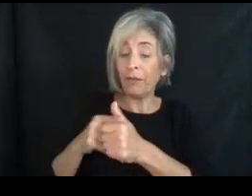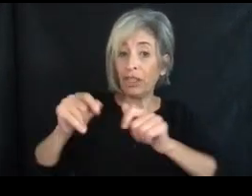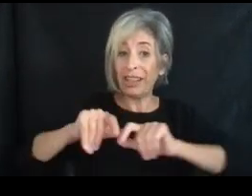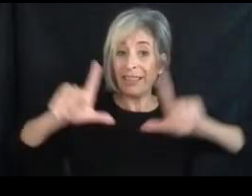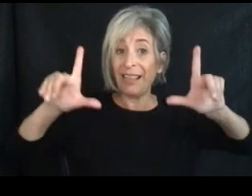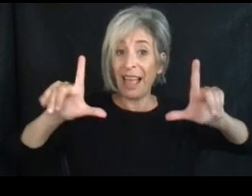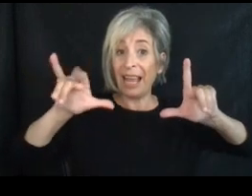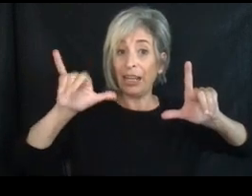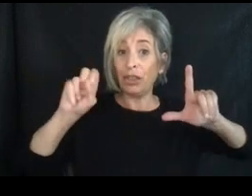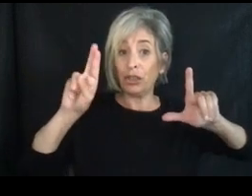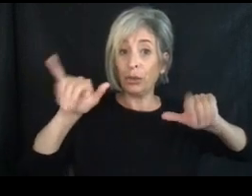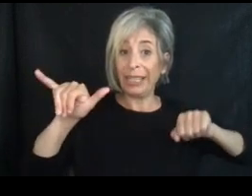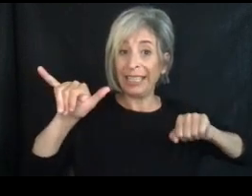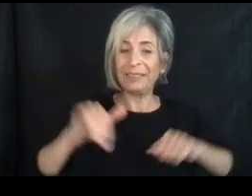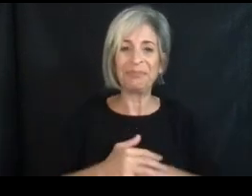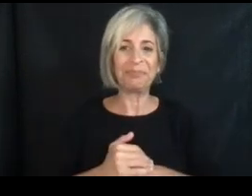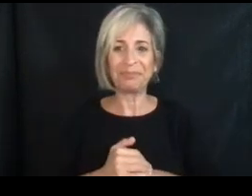Yuri.